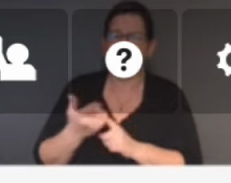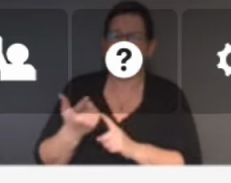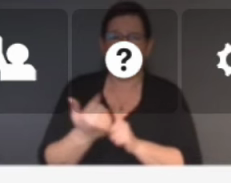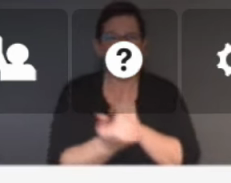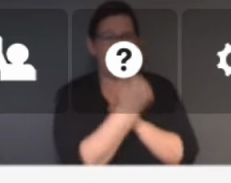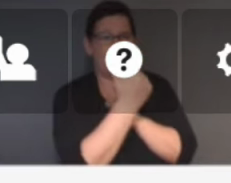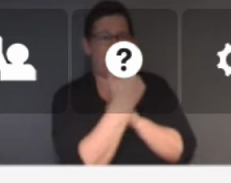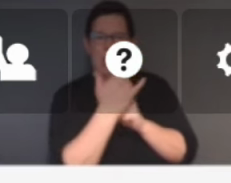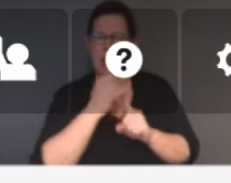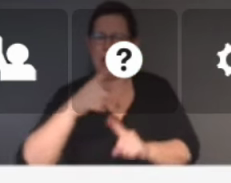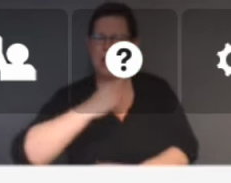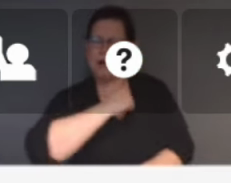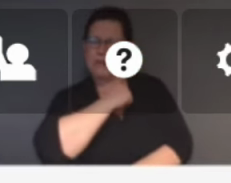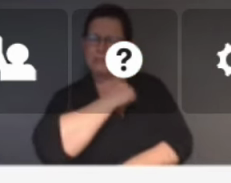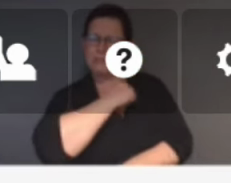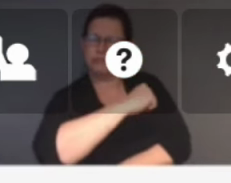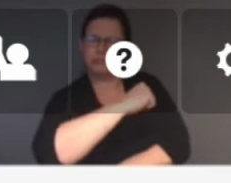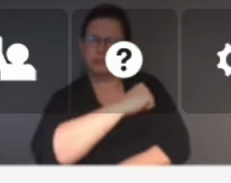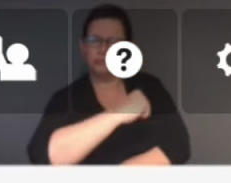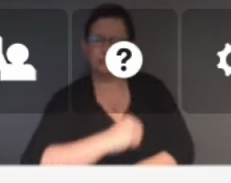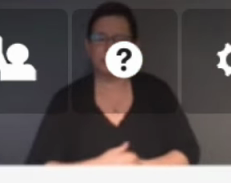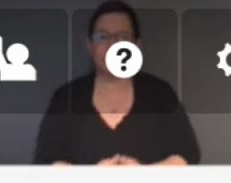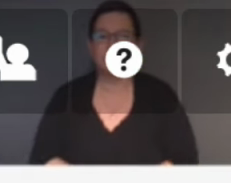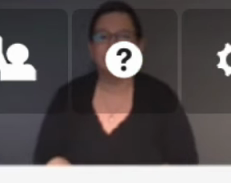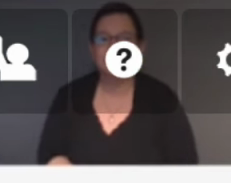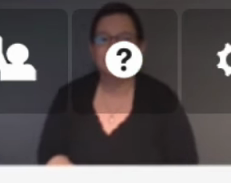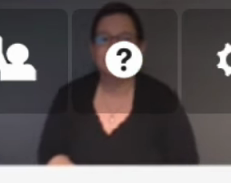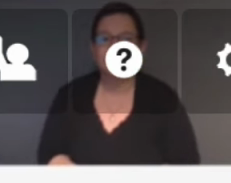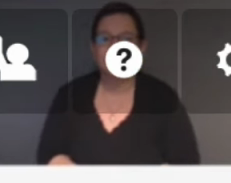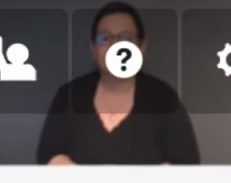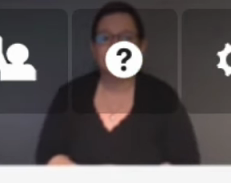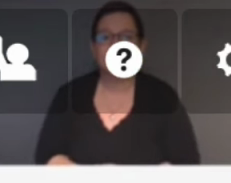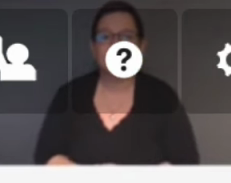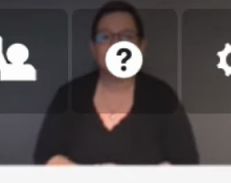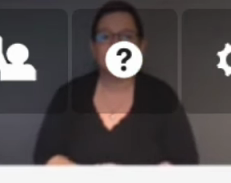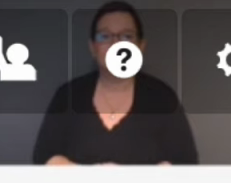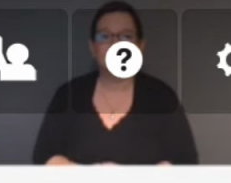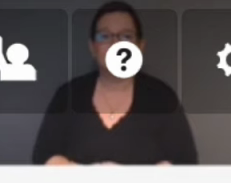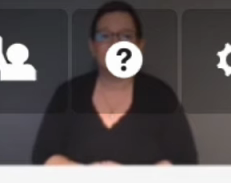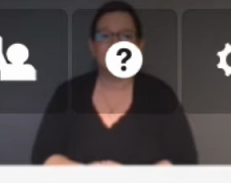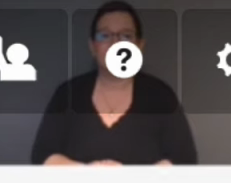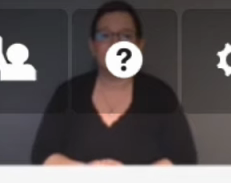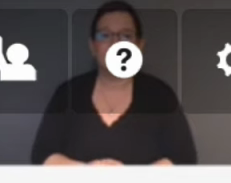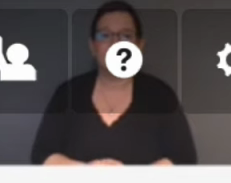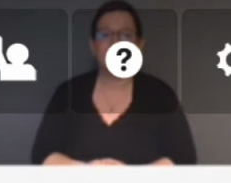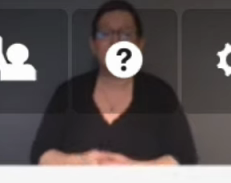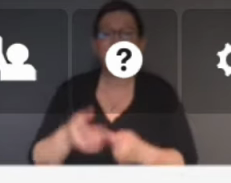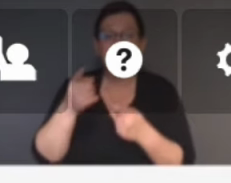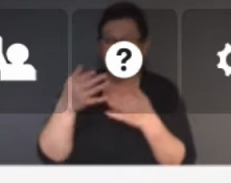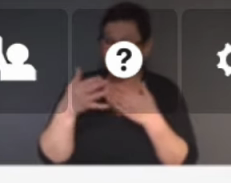Please note that for the rest of the presentation, I'll be calling the Canada Revenue Agency the CRA.